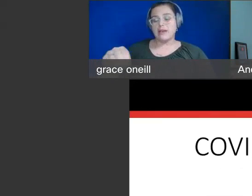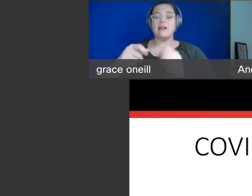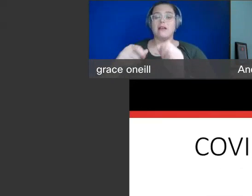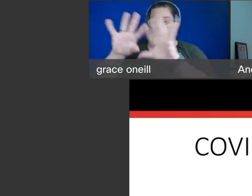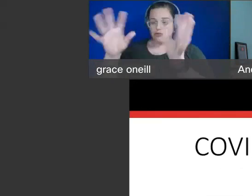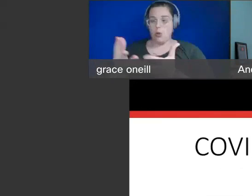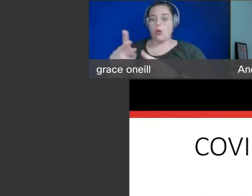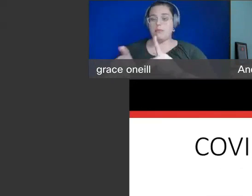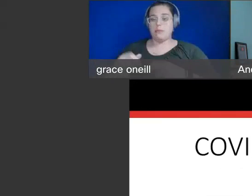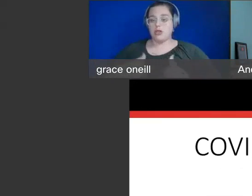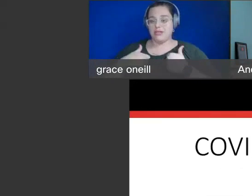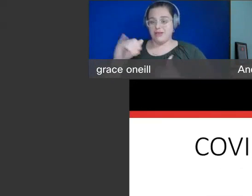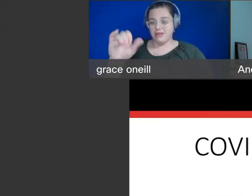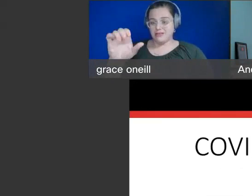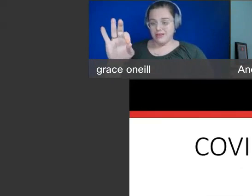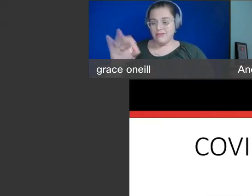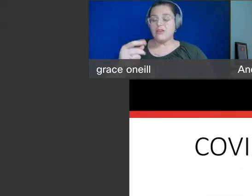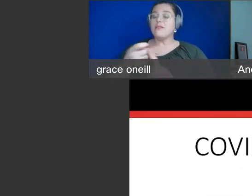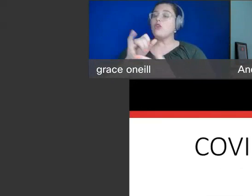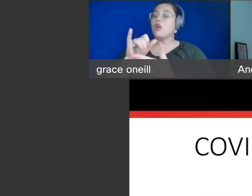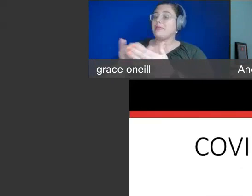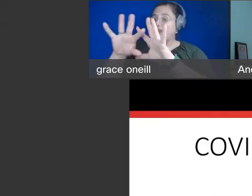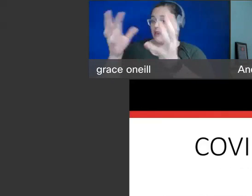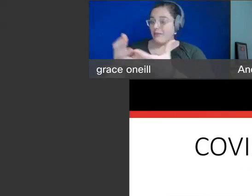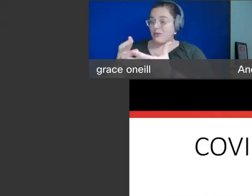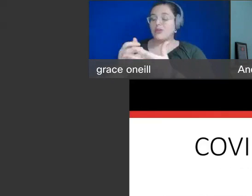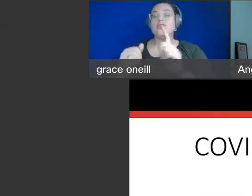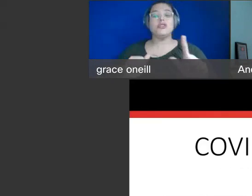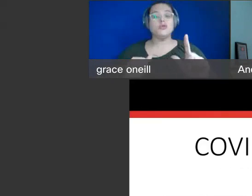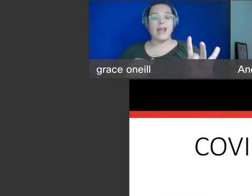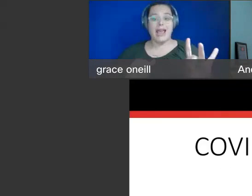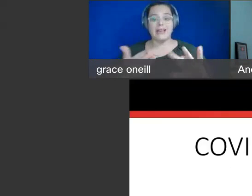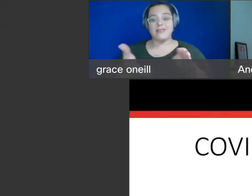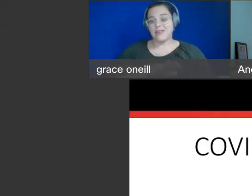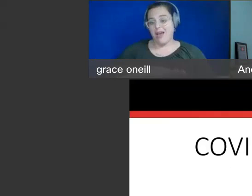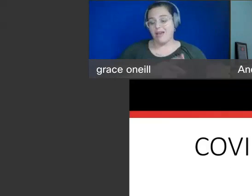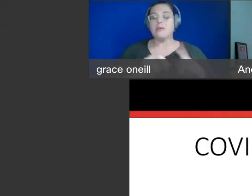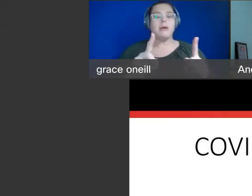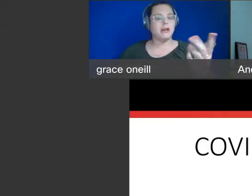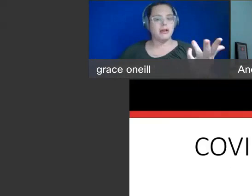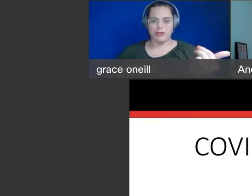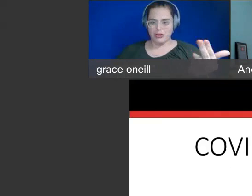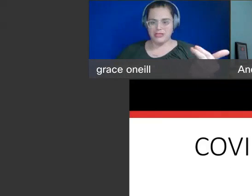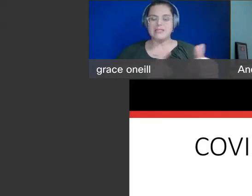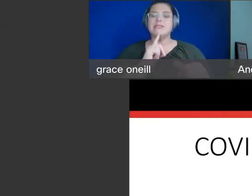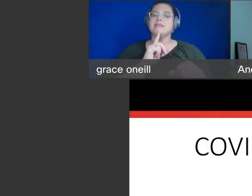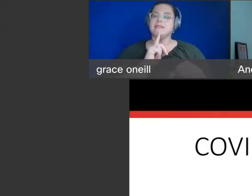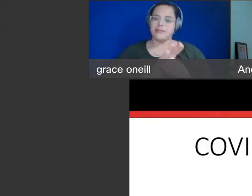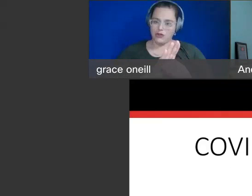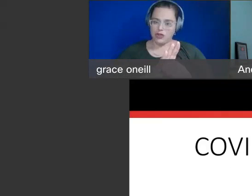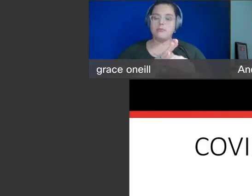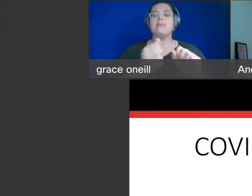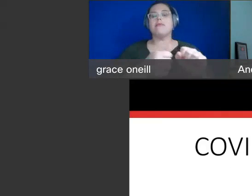those people, we've had 28 deaths, but only 13 have been confirmed COVID deaths, representing about